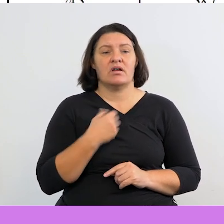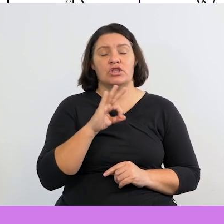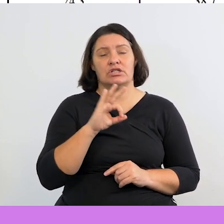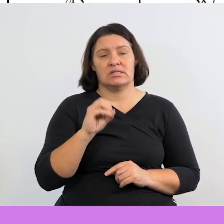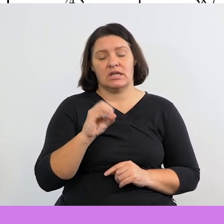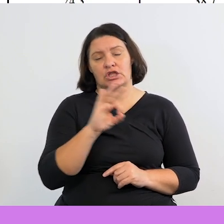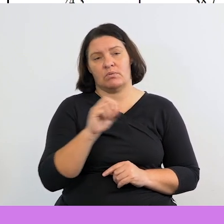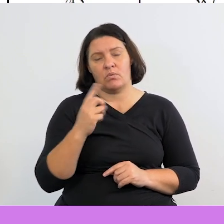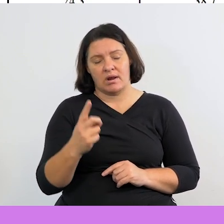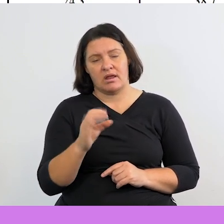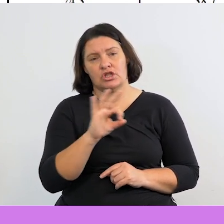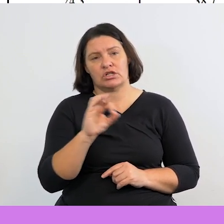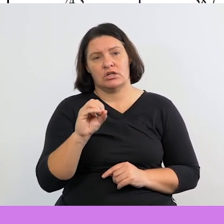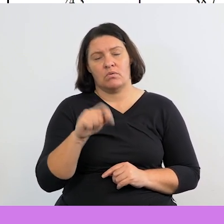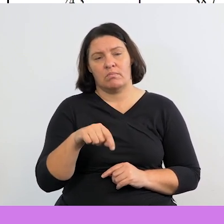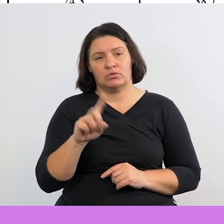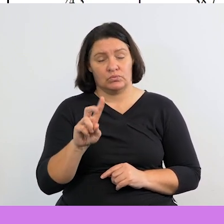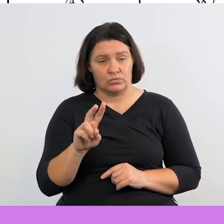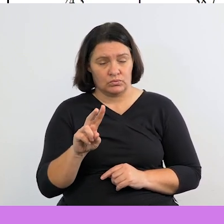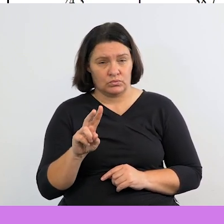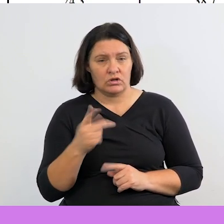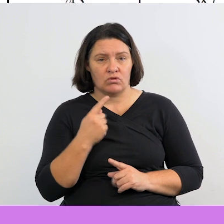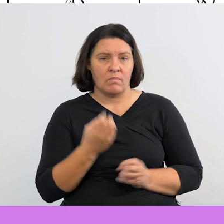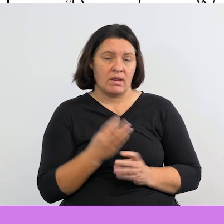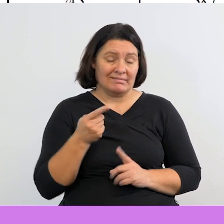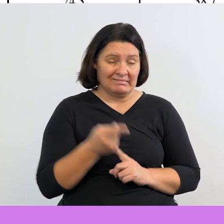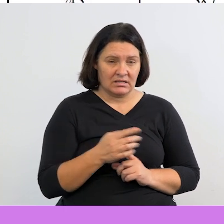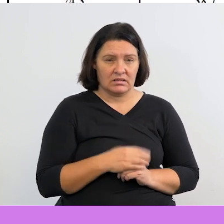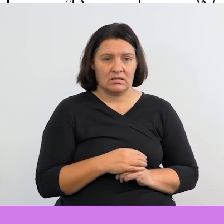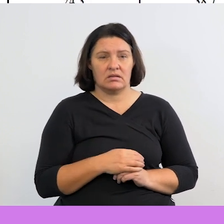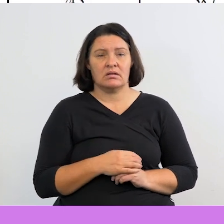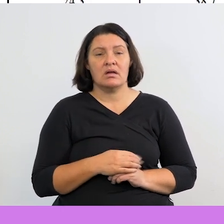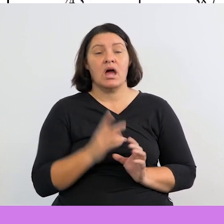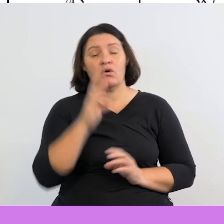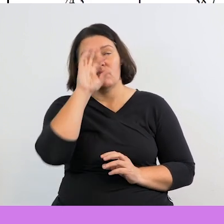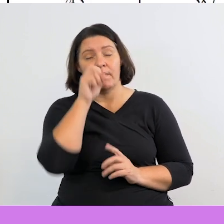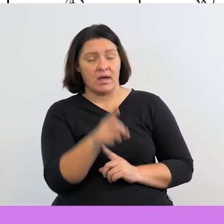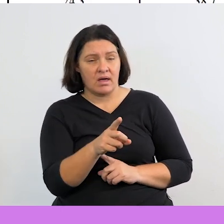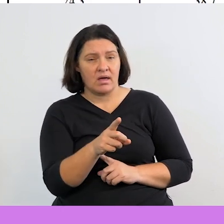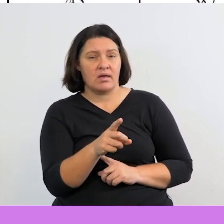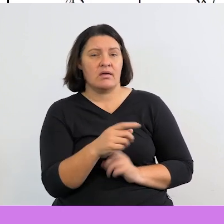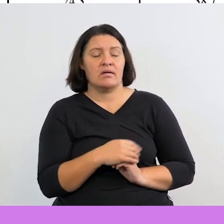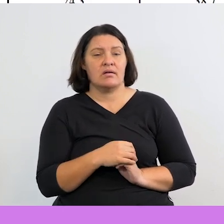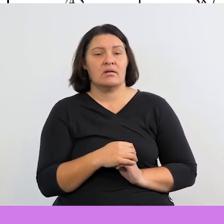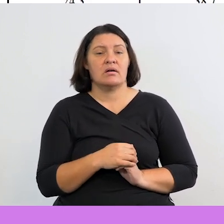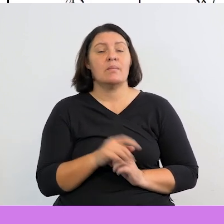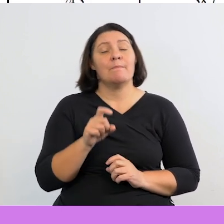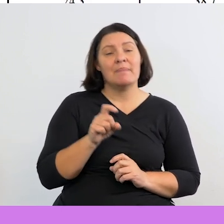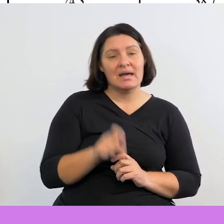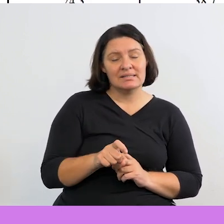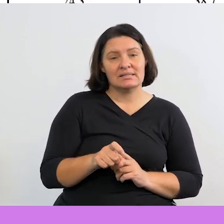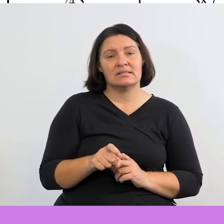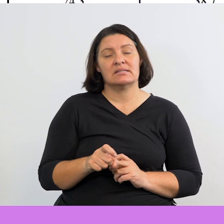There's 30, 30,1, 30,2. So meaning it's here. And remember now this time